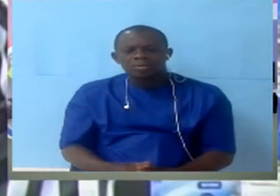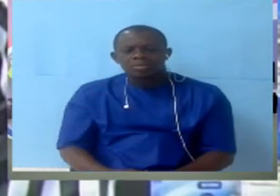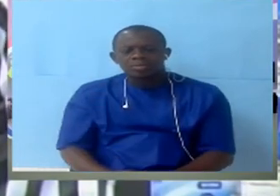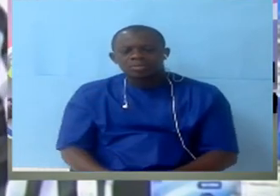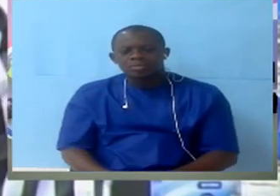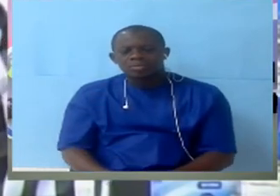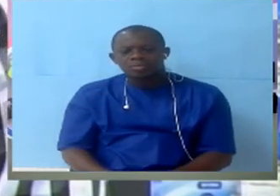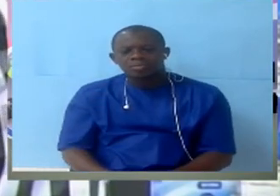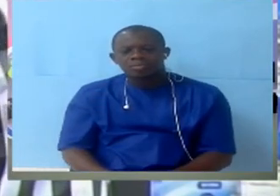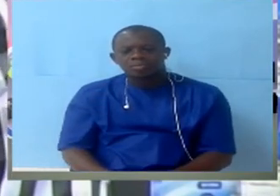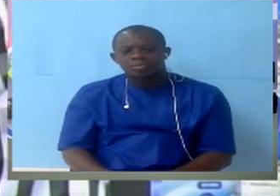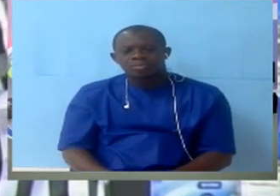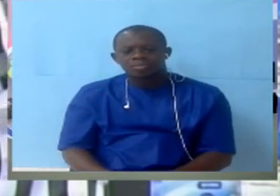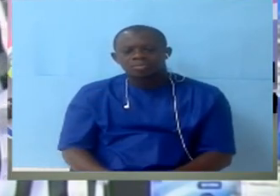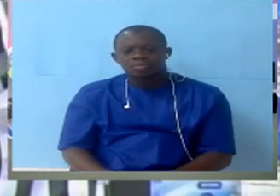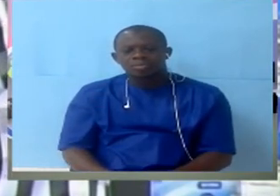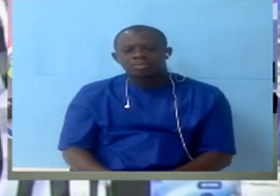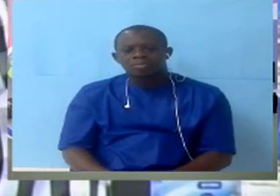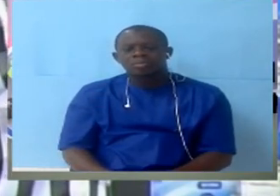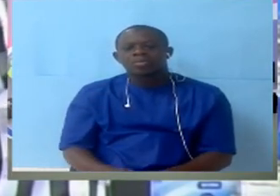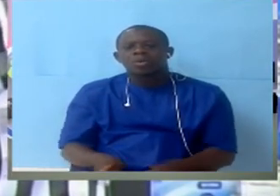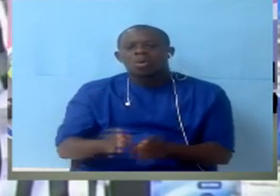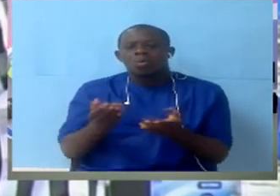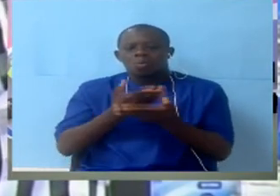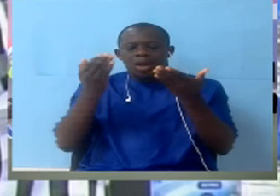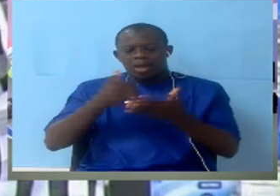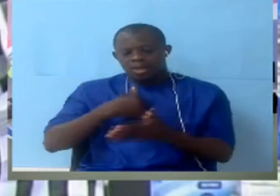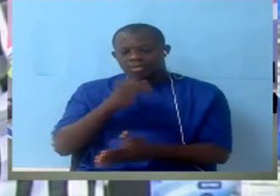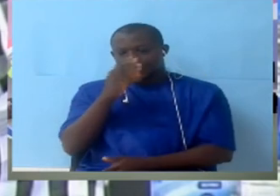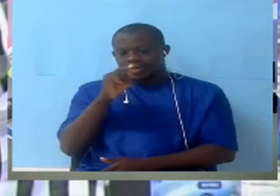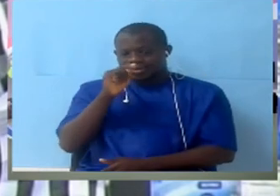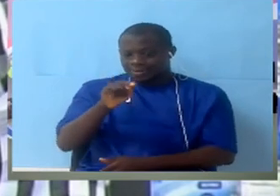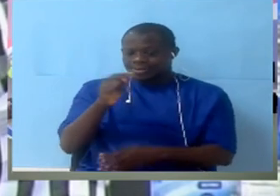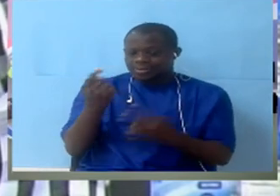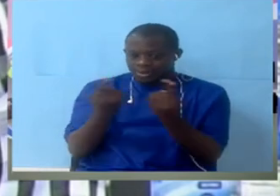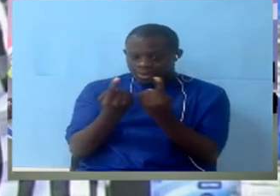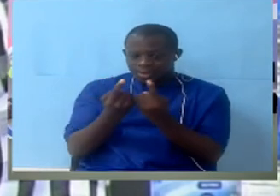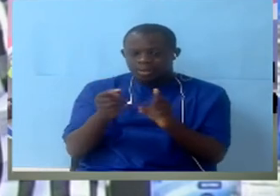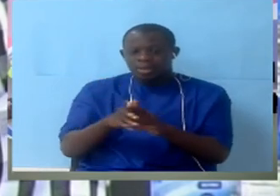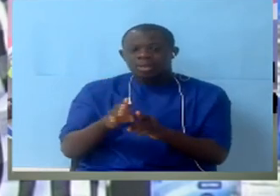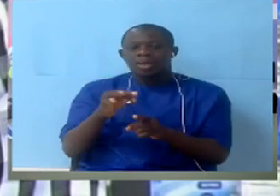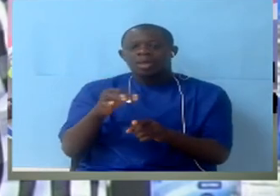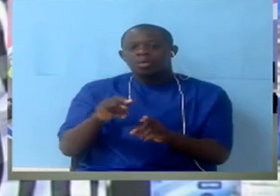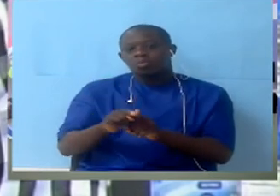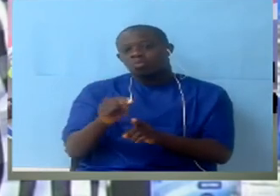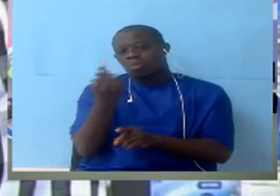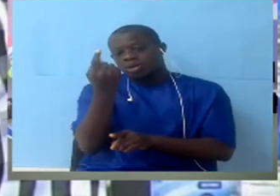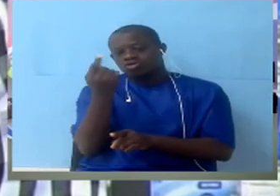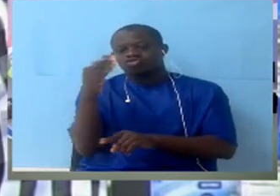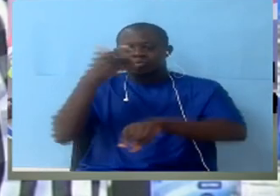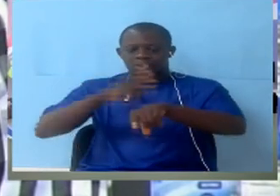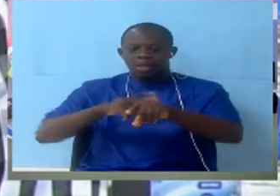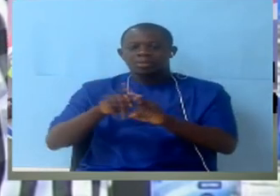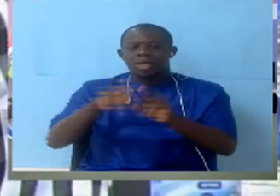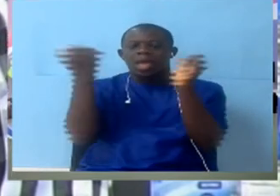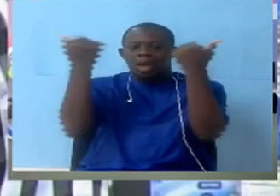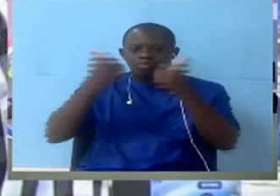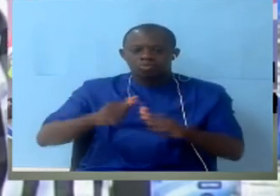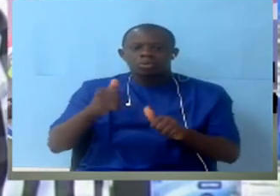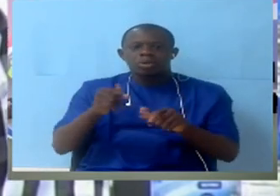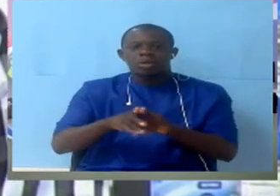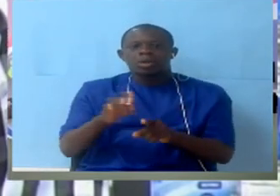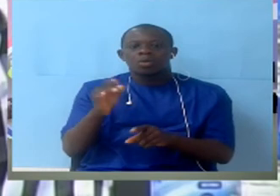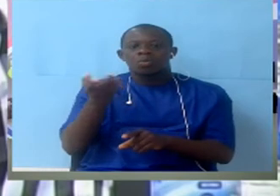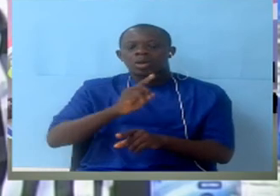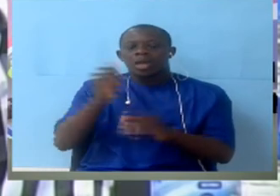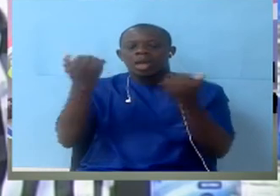alangko amanga tonya quote. The why I said that because being one, sometimes it happens that